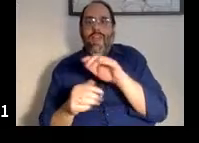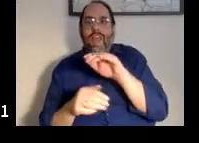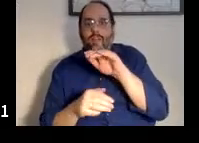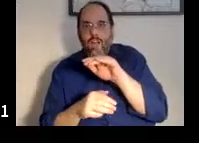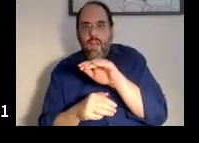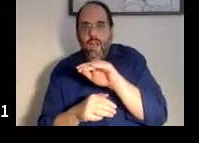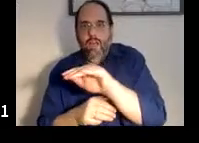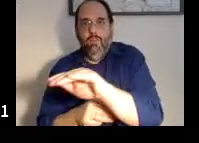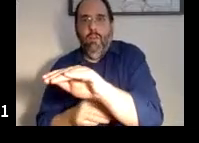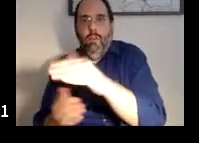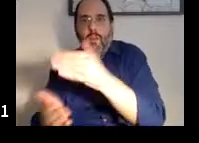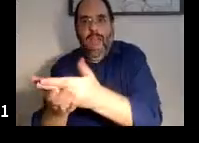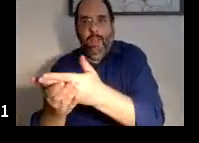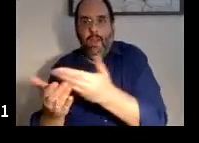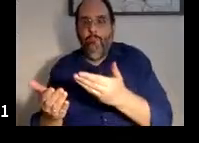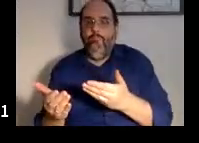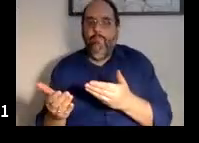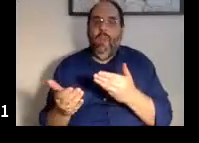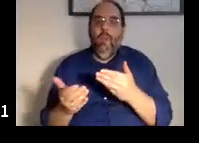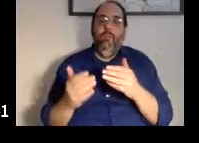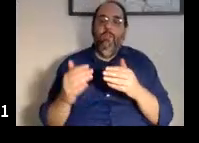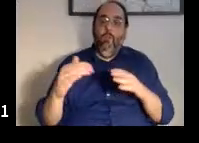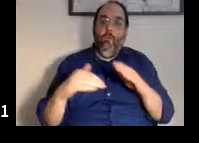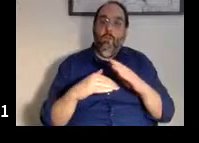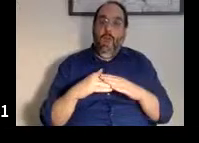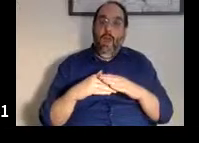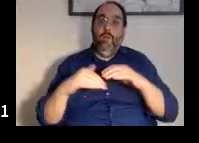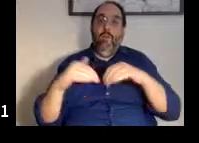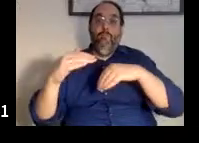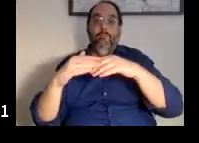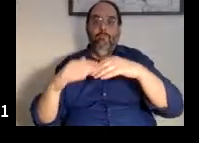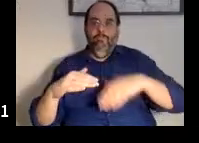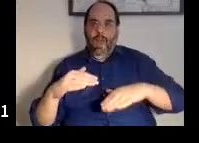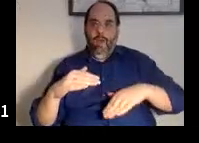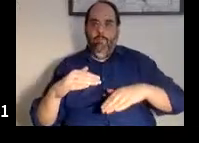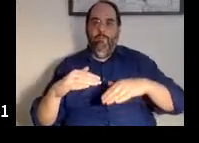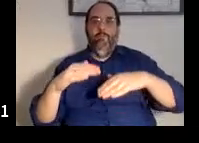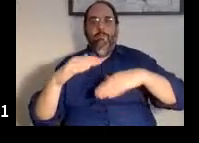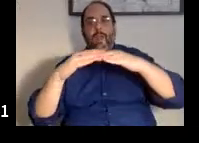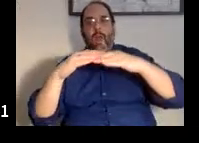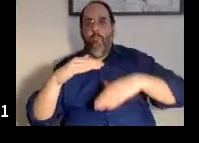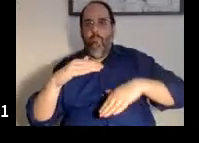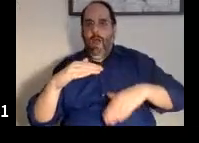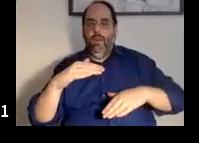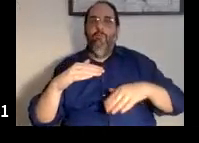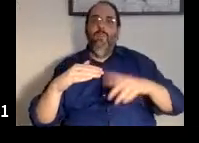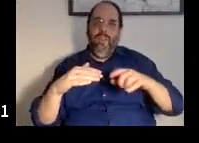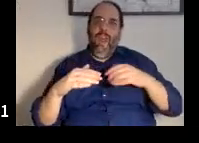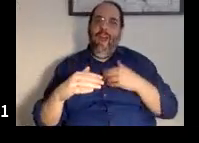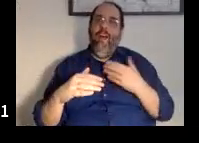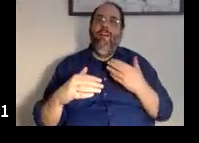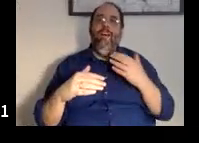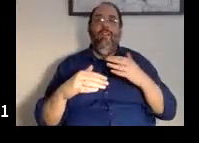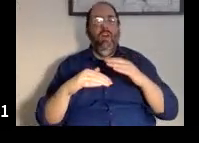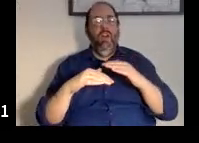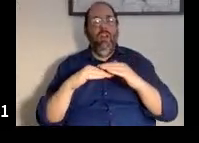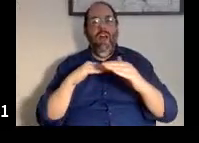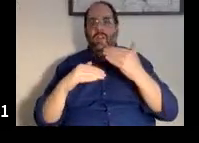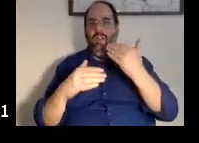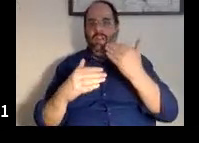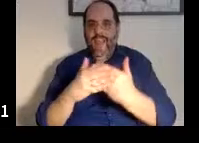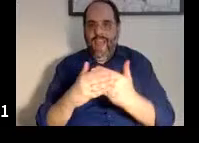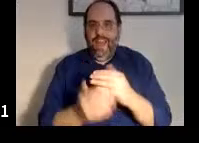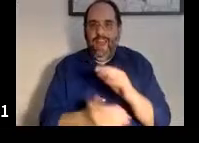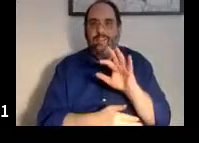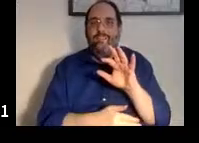So at the top and bottom of every ramp run, you have to have a level landing of 5 feet. So if